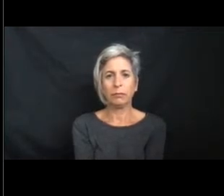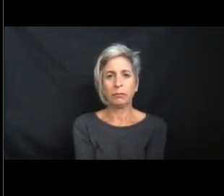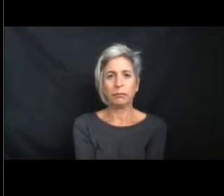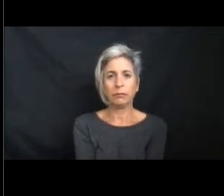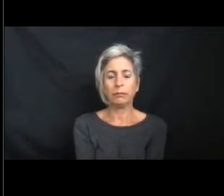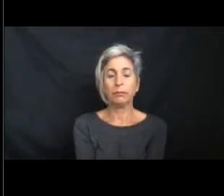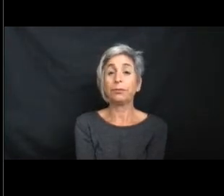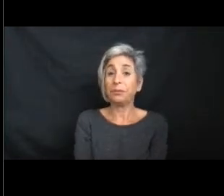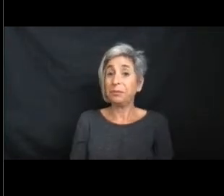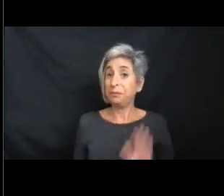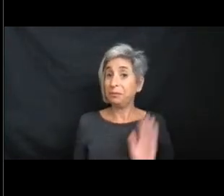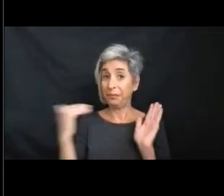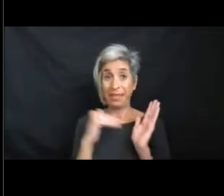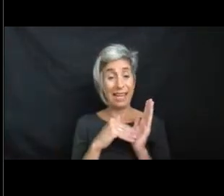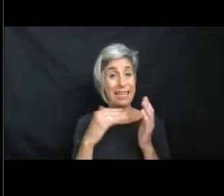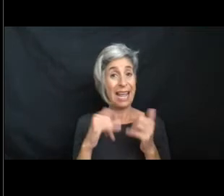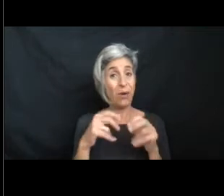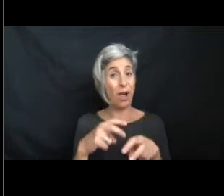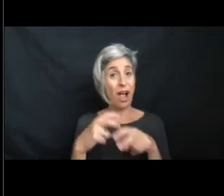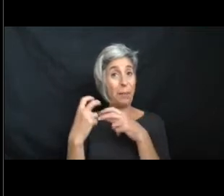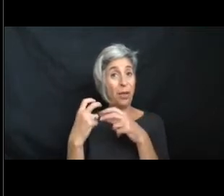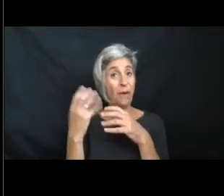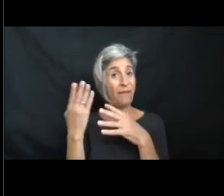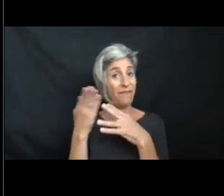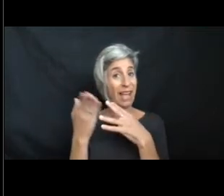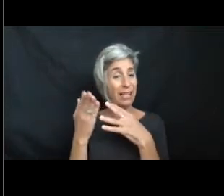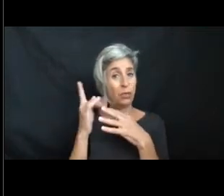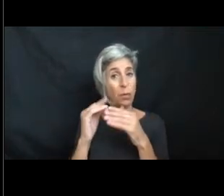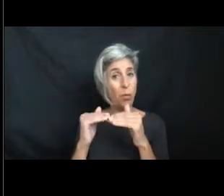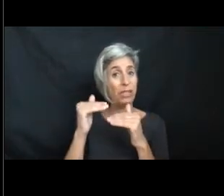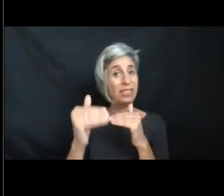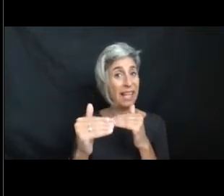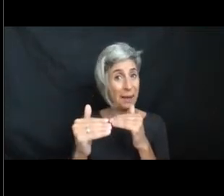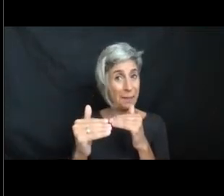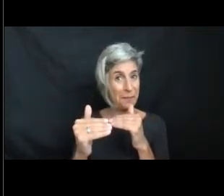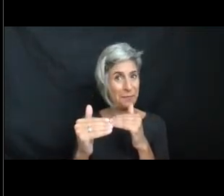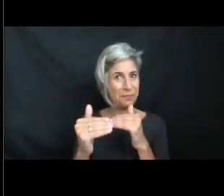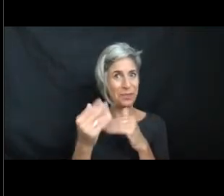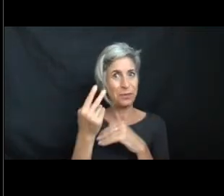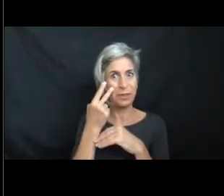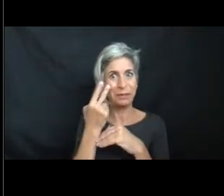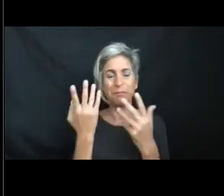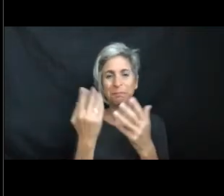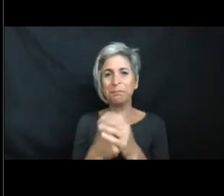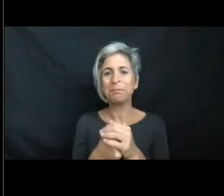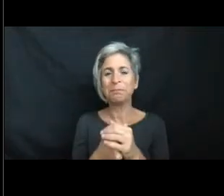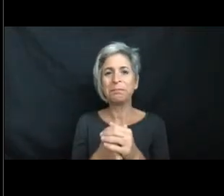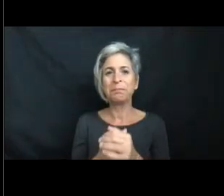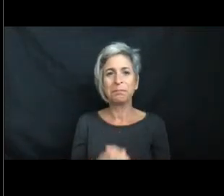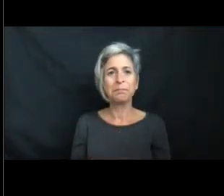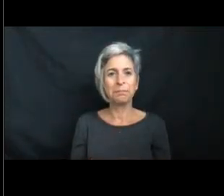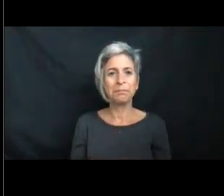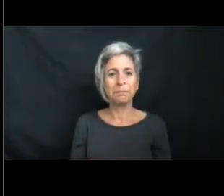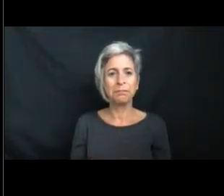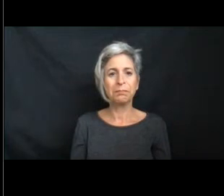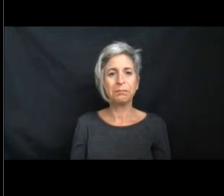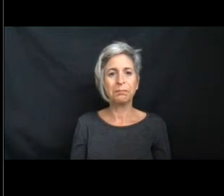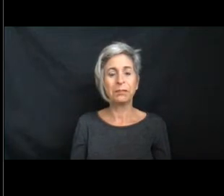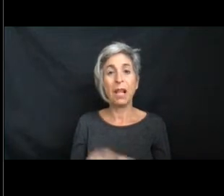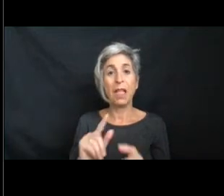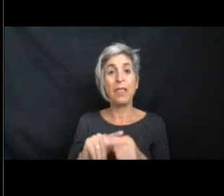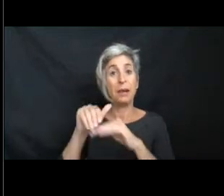So again, so we're at upload files right now. We have one more step after this, and then it will go off to the city.